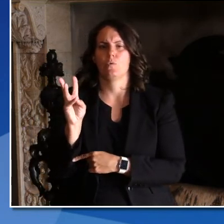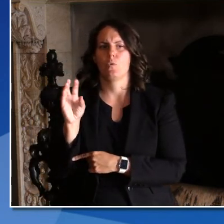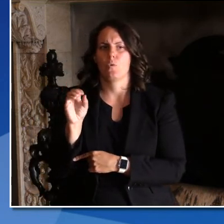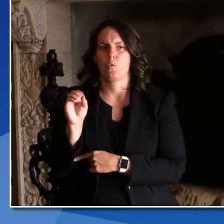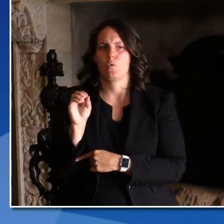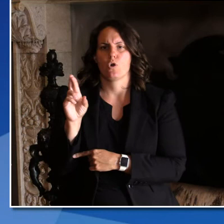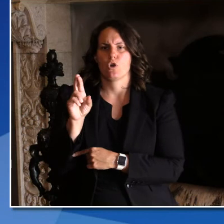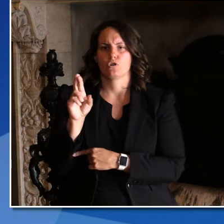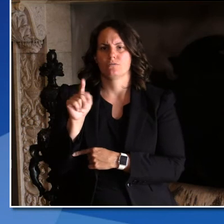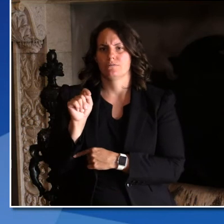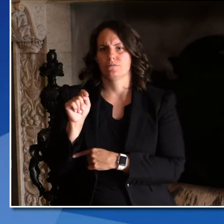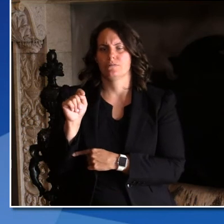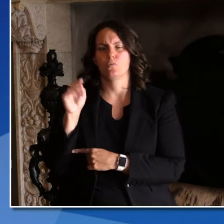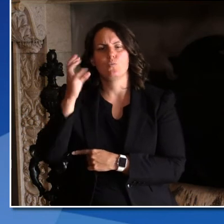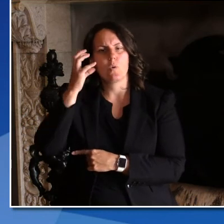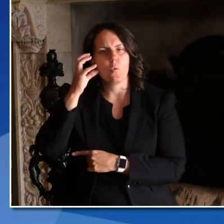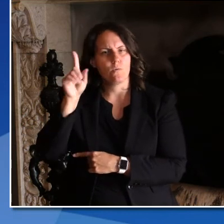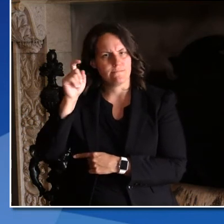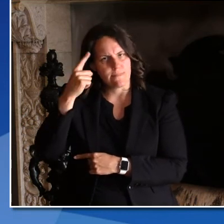Martin?